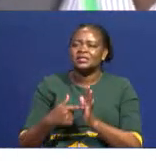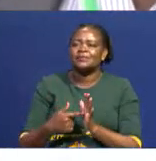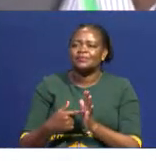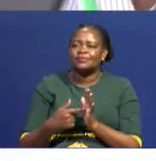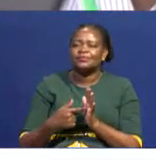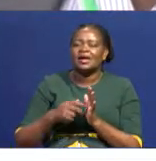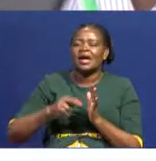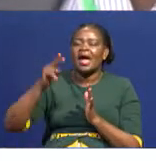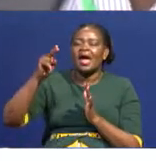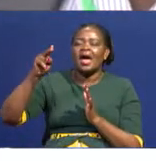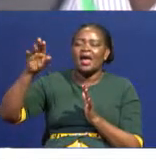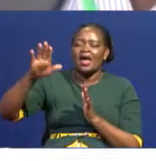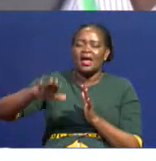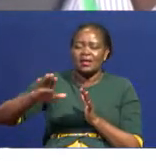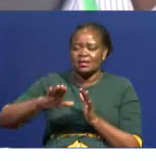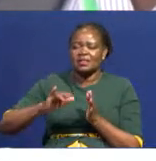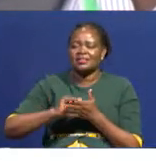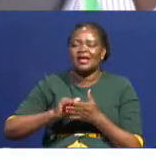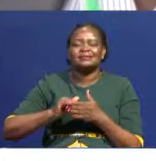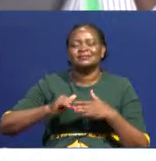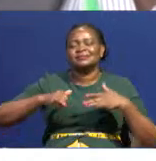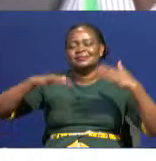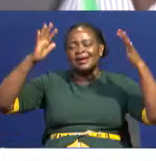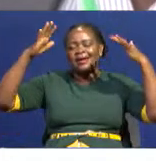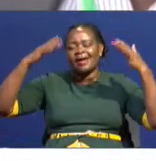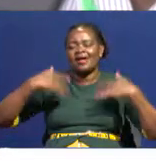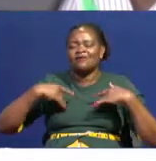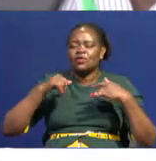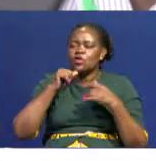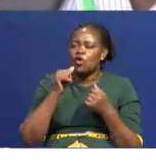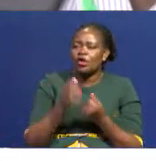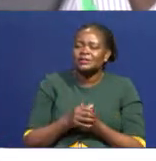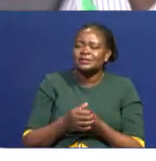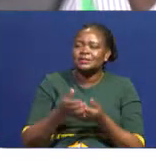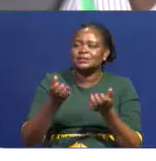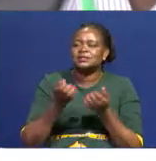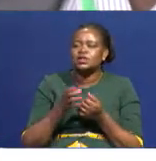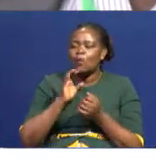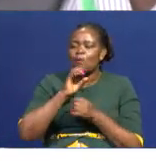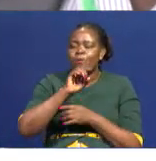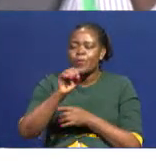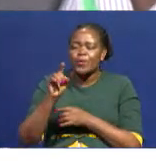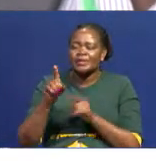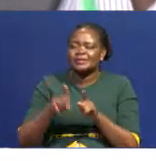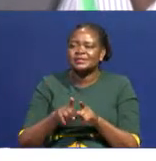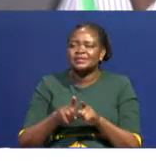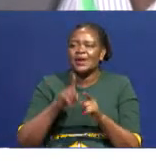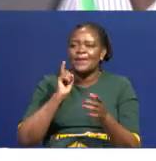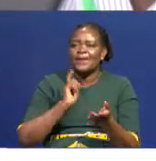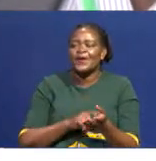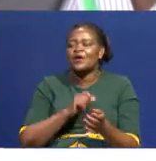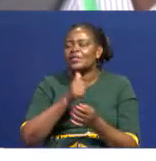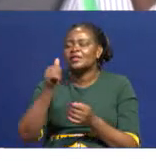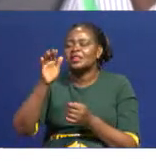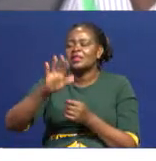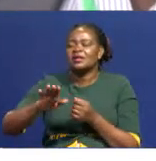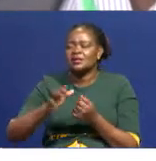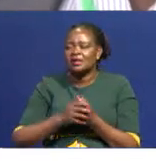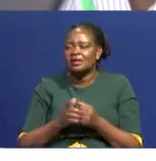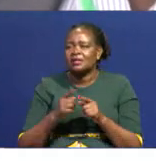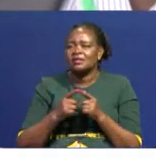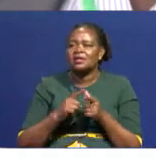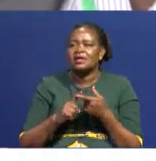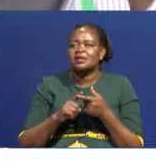the highlands, which is rain-fed, which does not need the irrigation like the Mwea or those canopy.